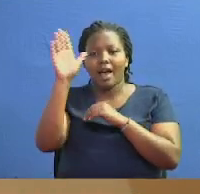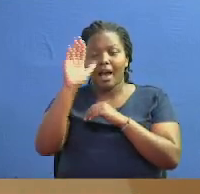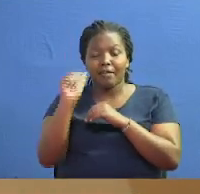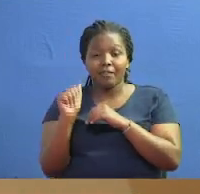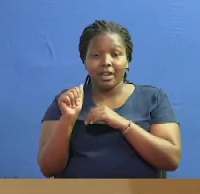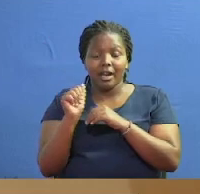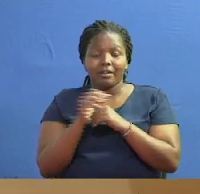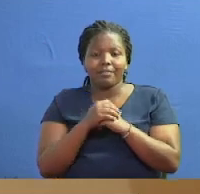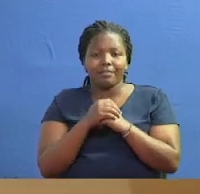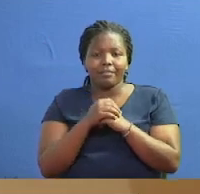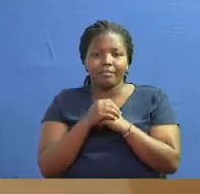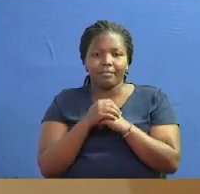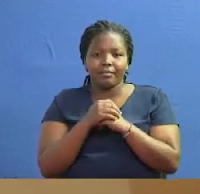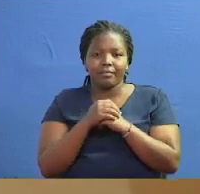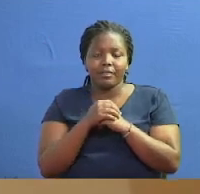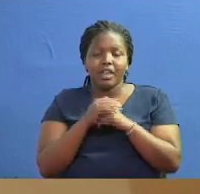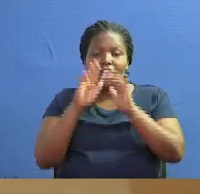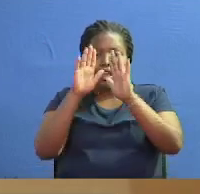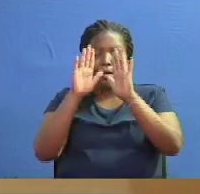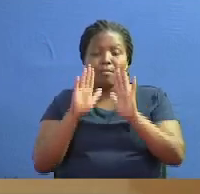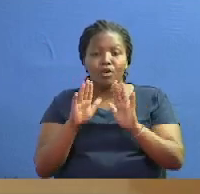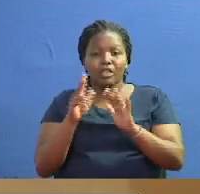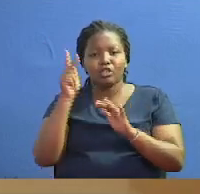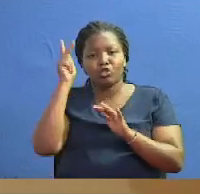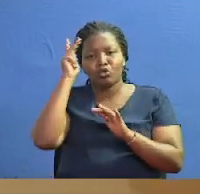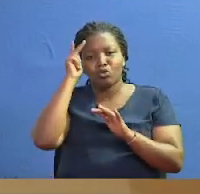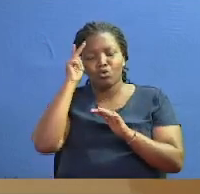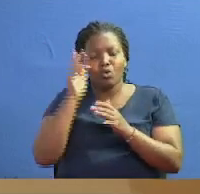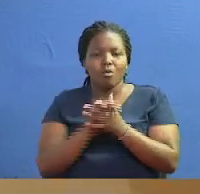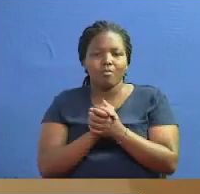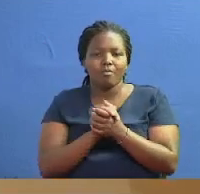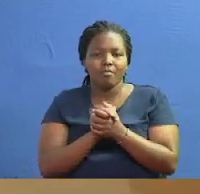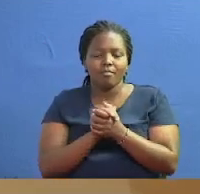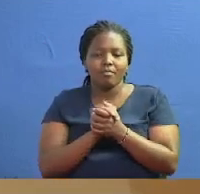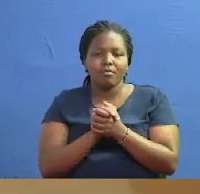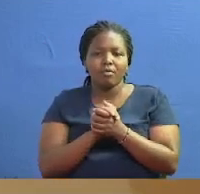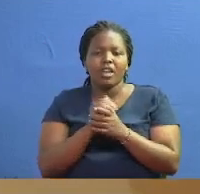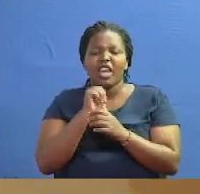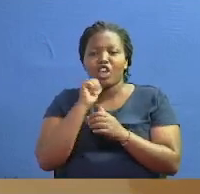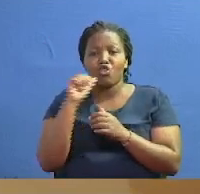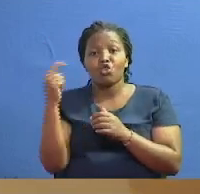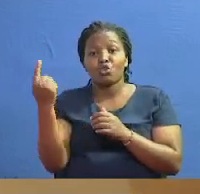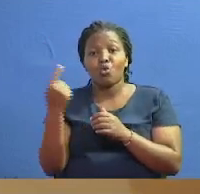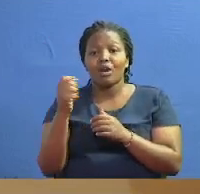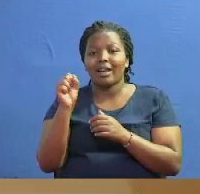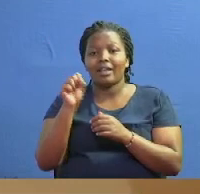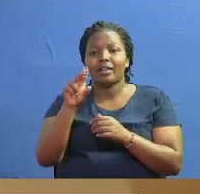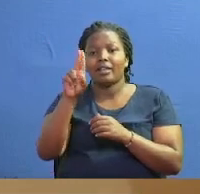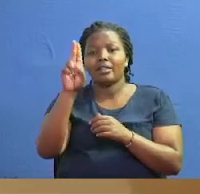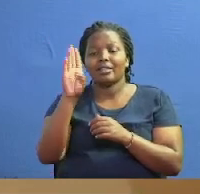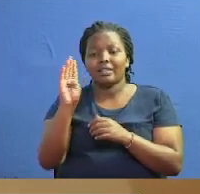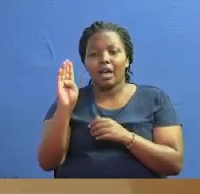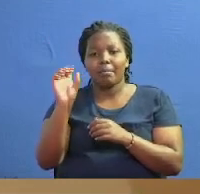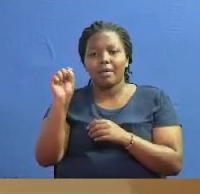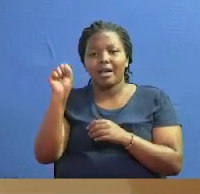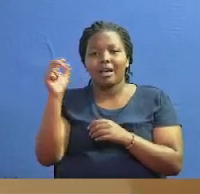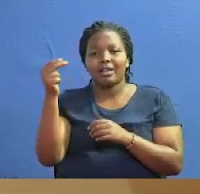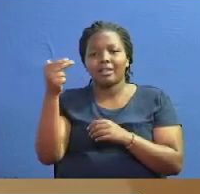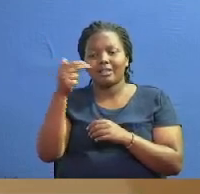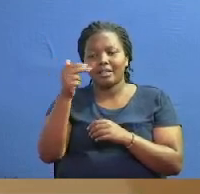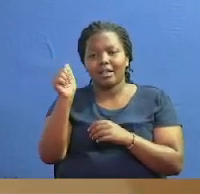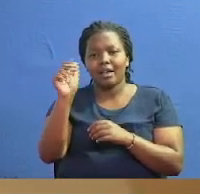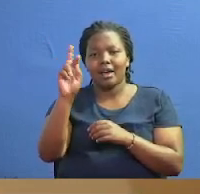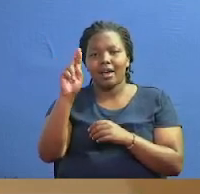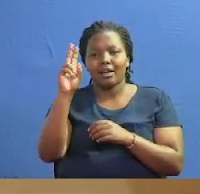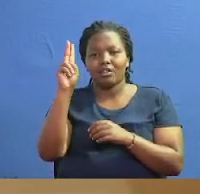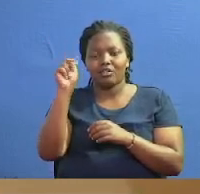is. And actually, it's important to note that it's not just sub-Saharan Africa. We have to bring it home. And where